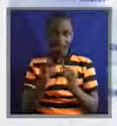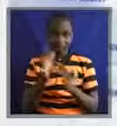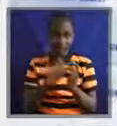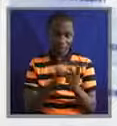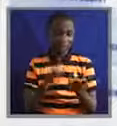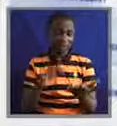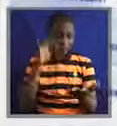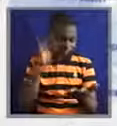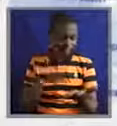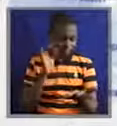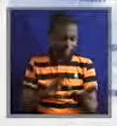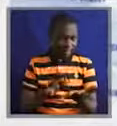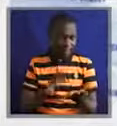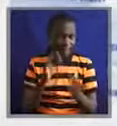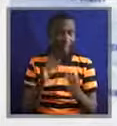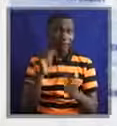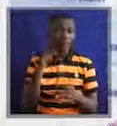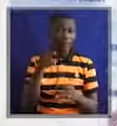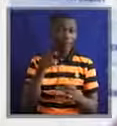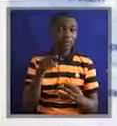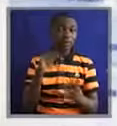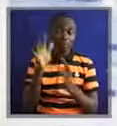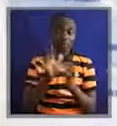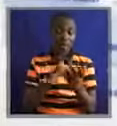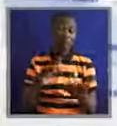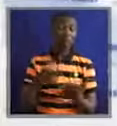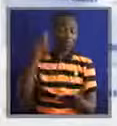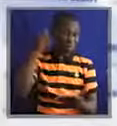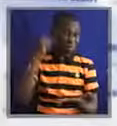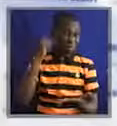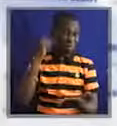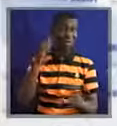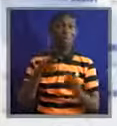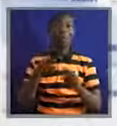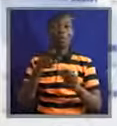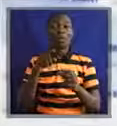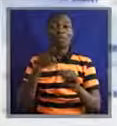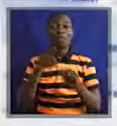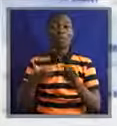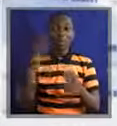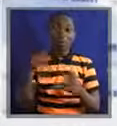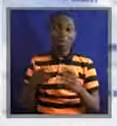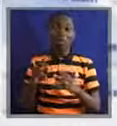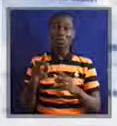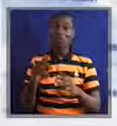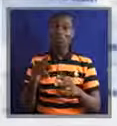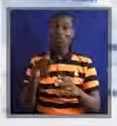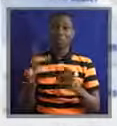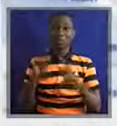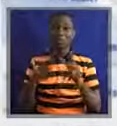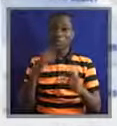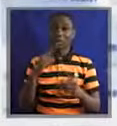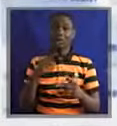no se wo se wo ntie na sa obetie de enkrofo ayekeka adu sika akoma enkrofo de a e na menua na e wanka sa